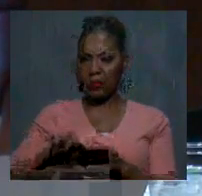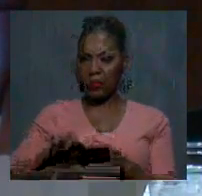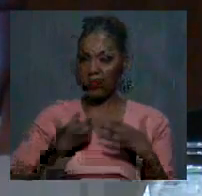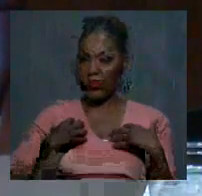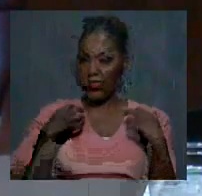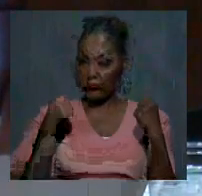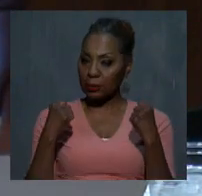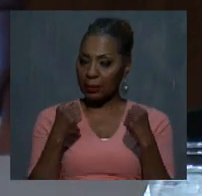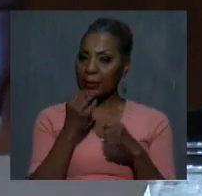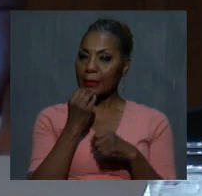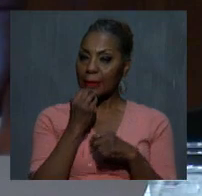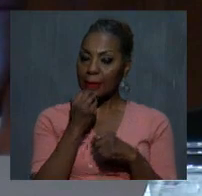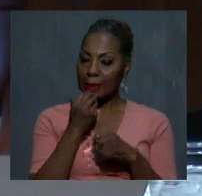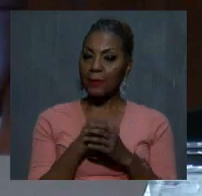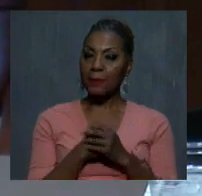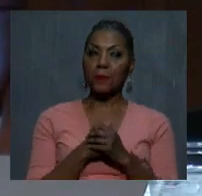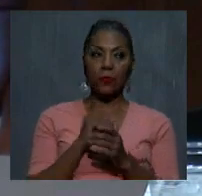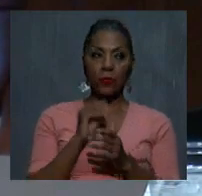leading